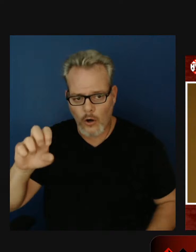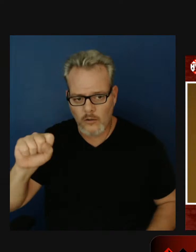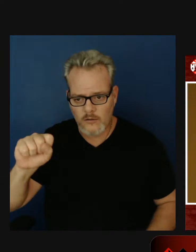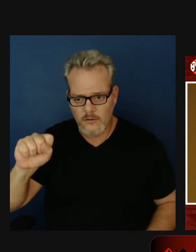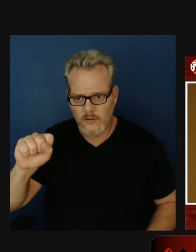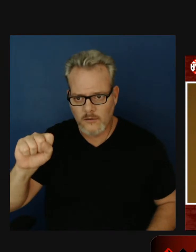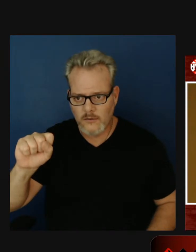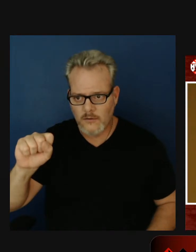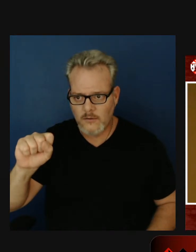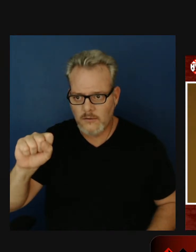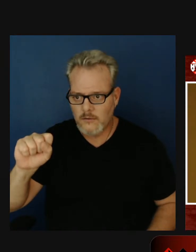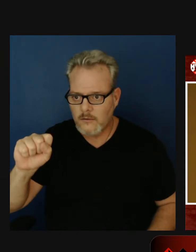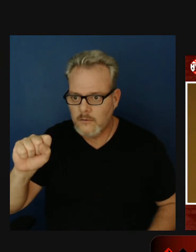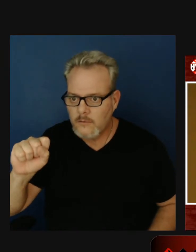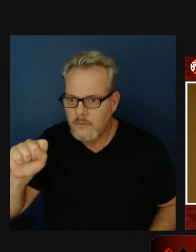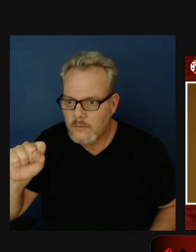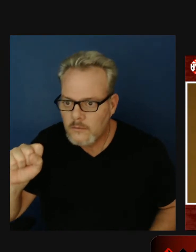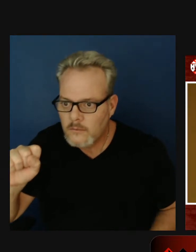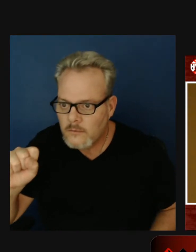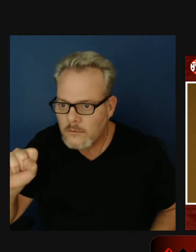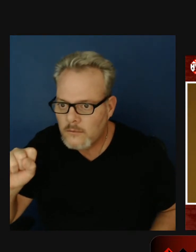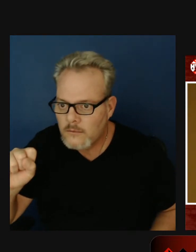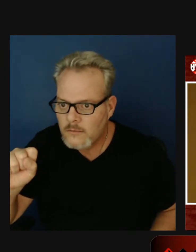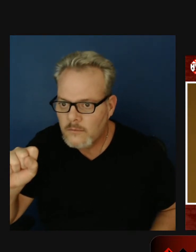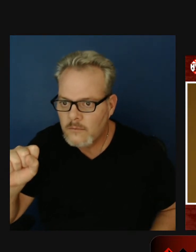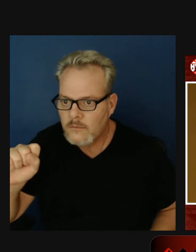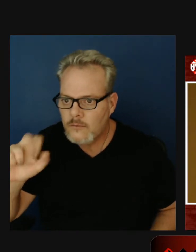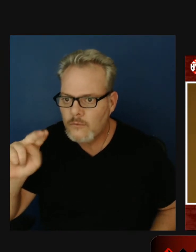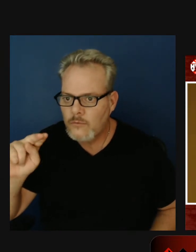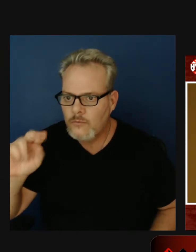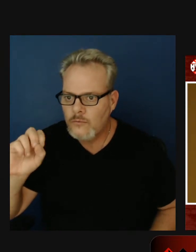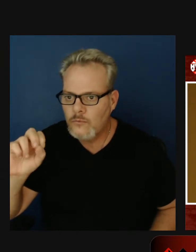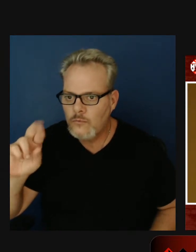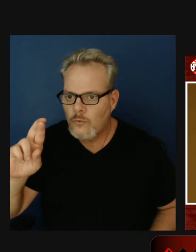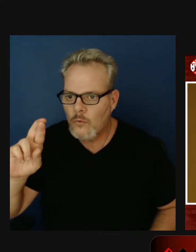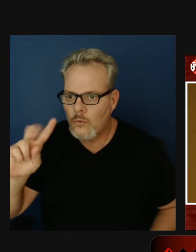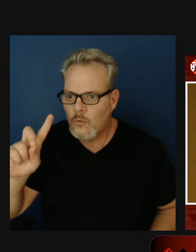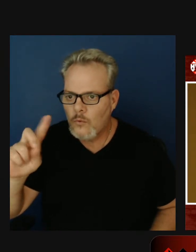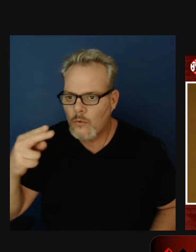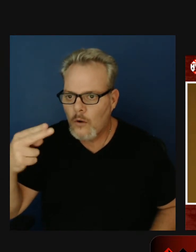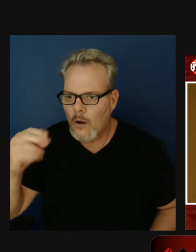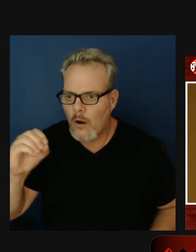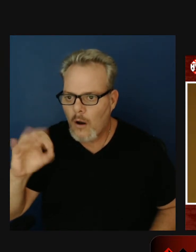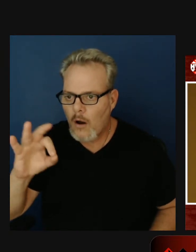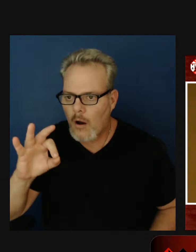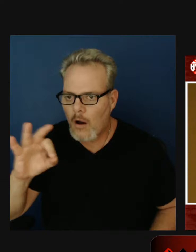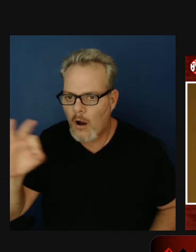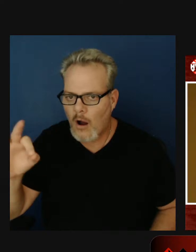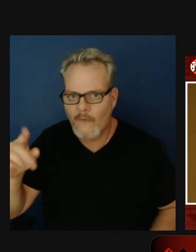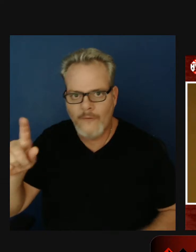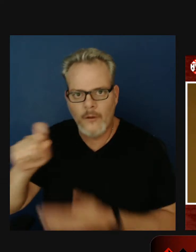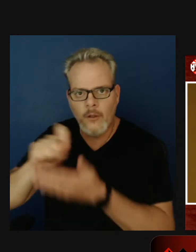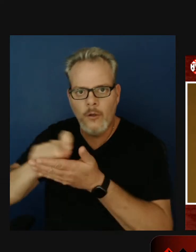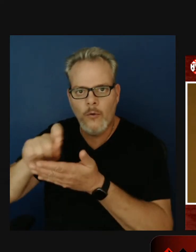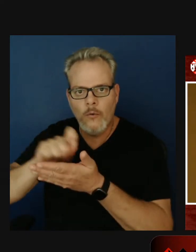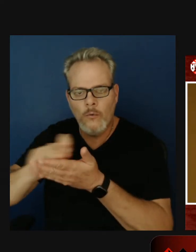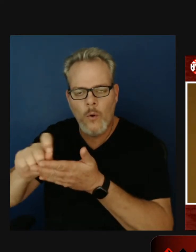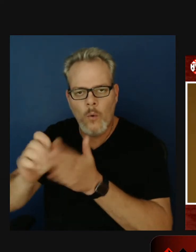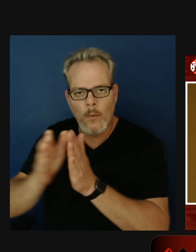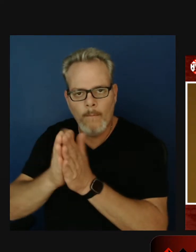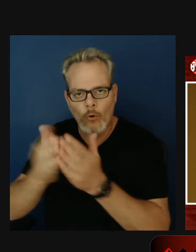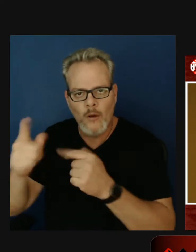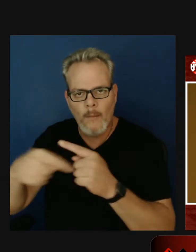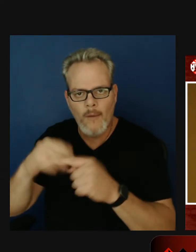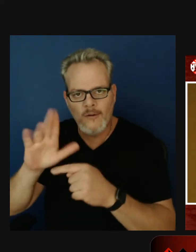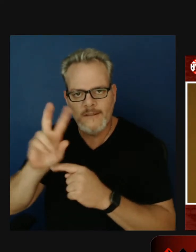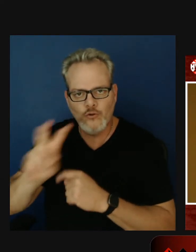Bounty. He wrote that book. But he also wrote a book on his trip out to Hawaii as well as Northern California before